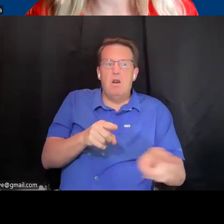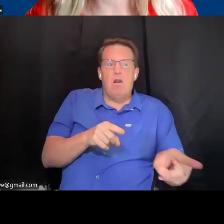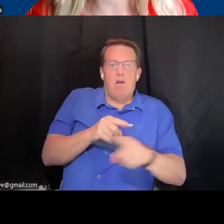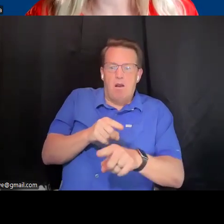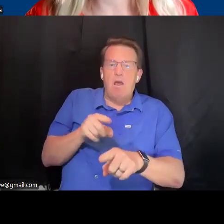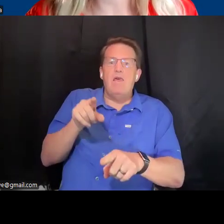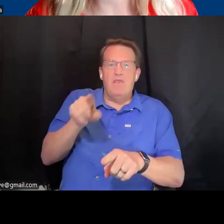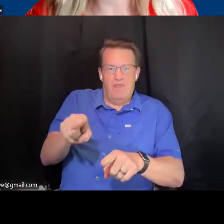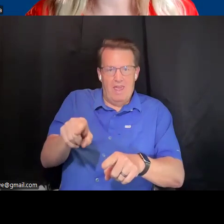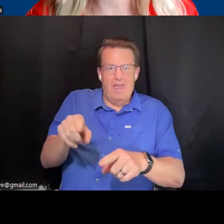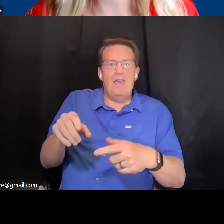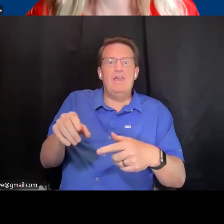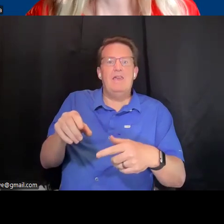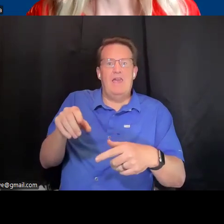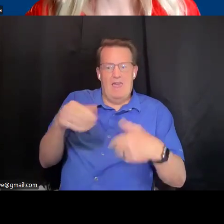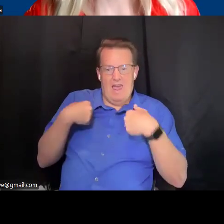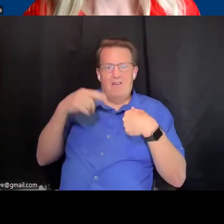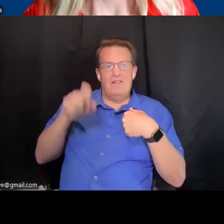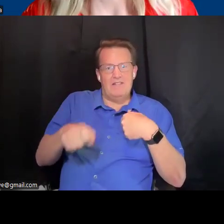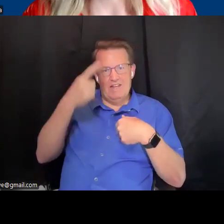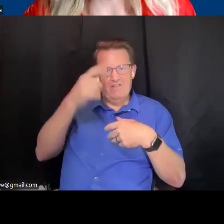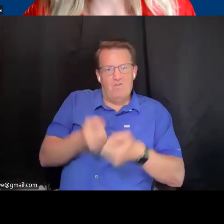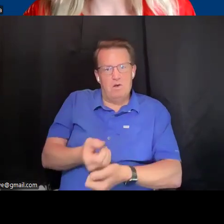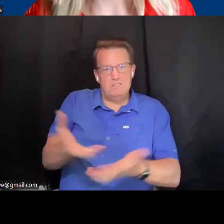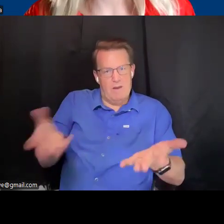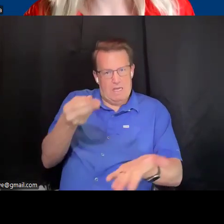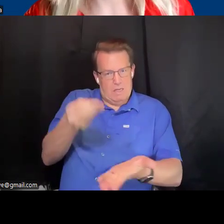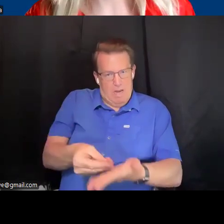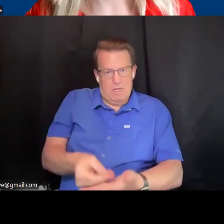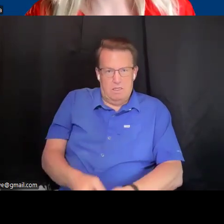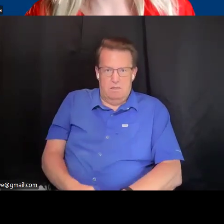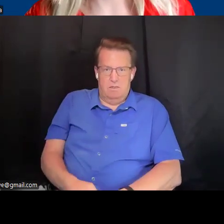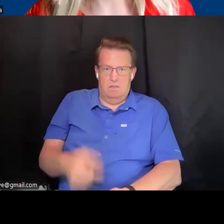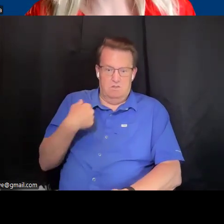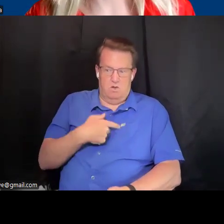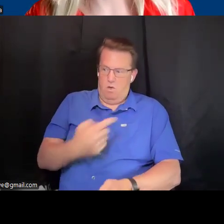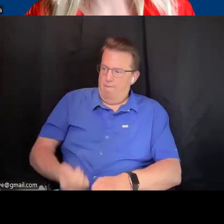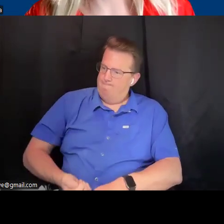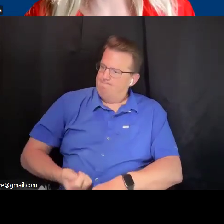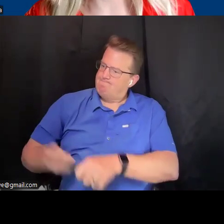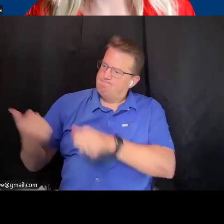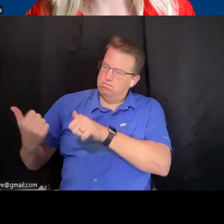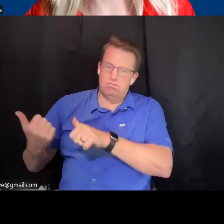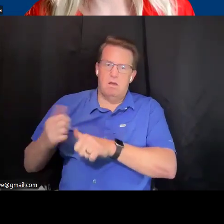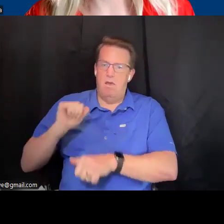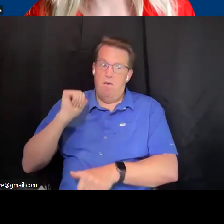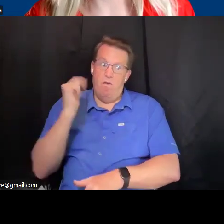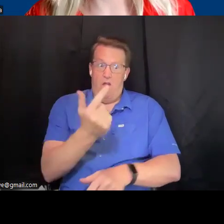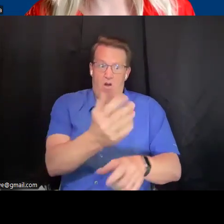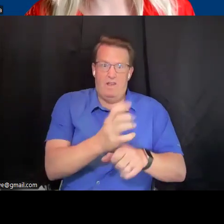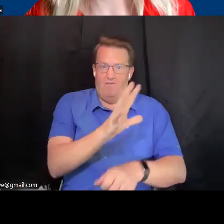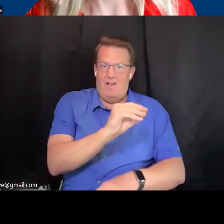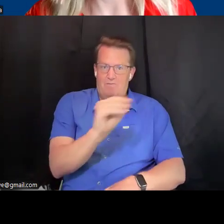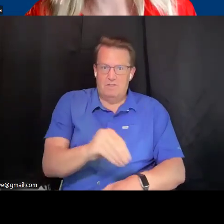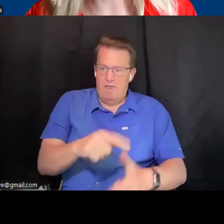the means to expend it. So we're doing away with everybody gets 5% and then they get to share the